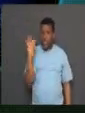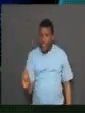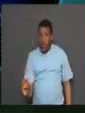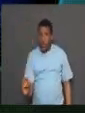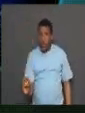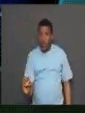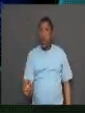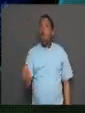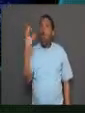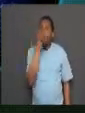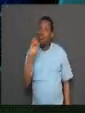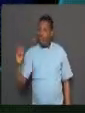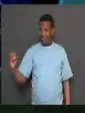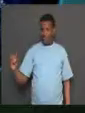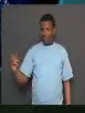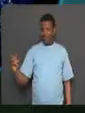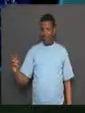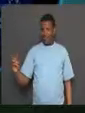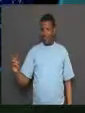20.95% oxygen,